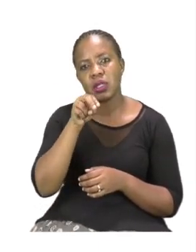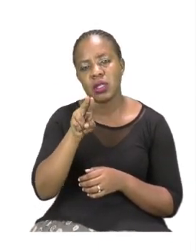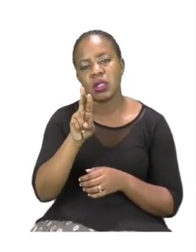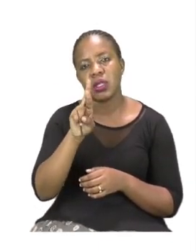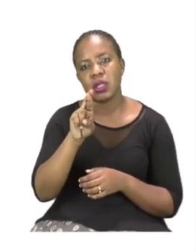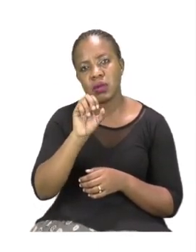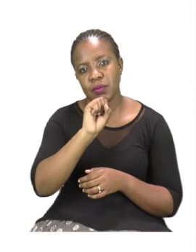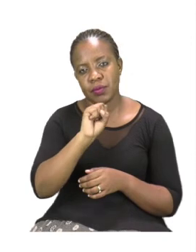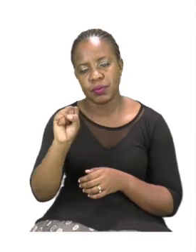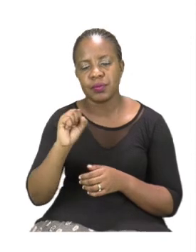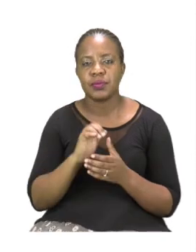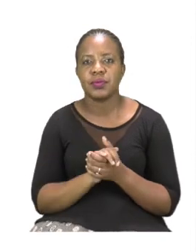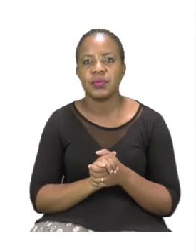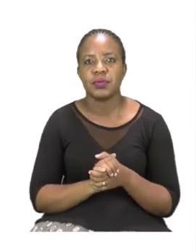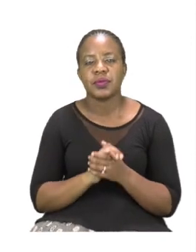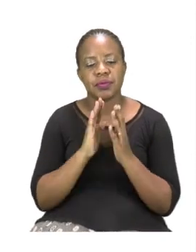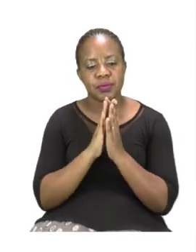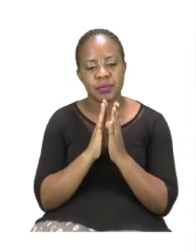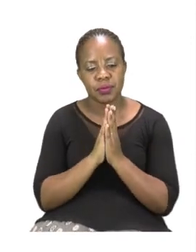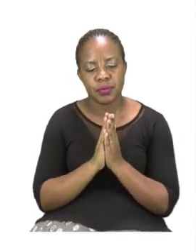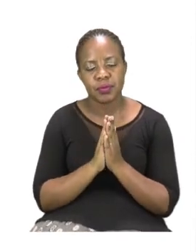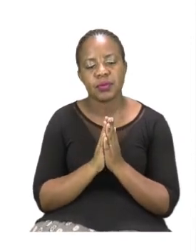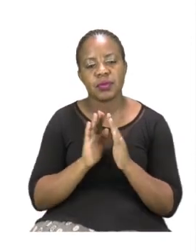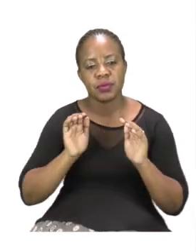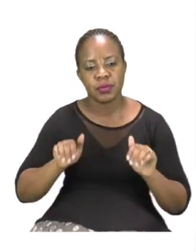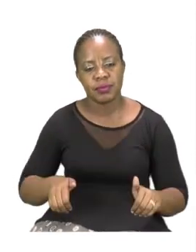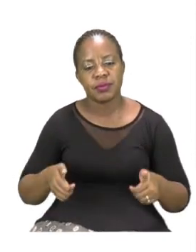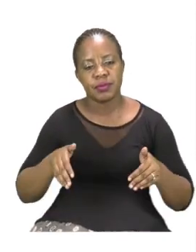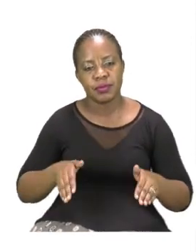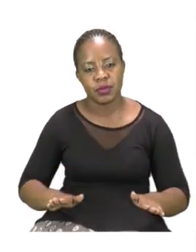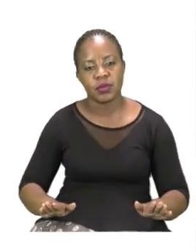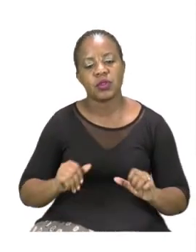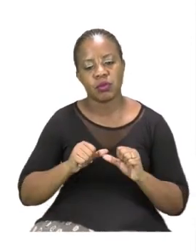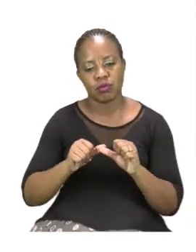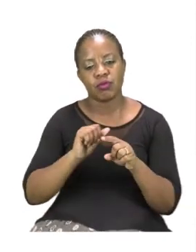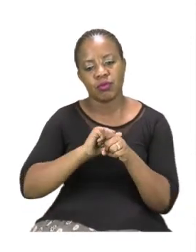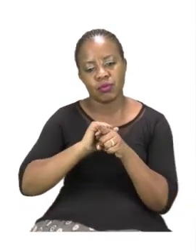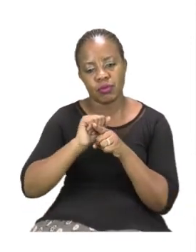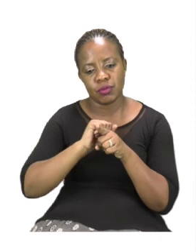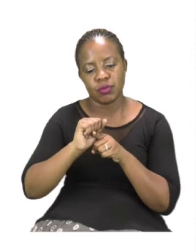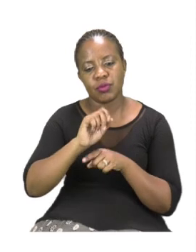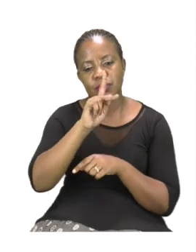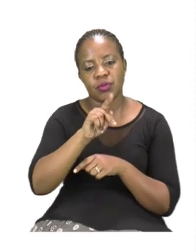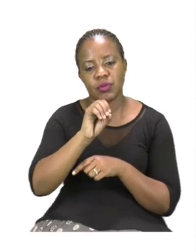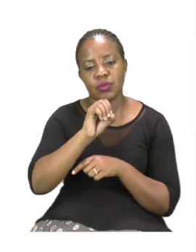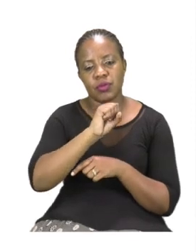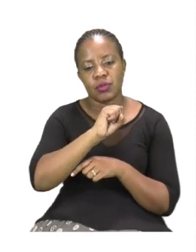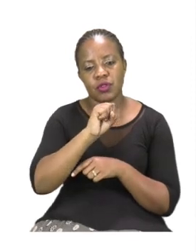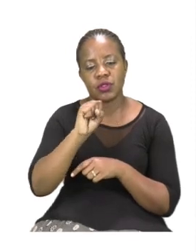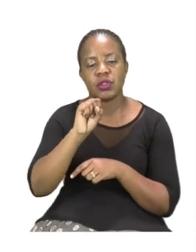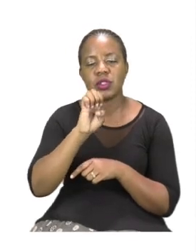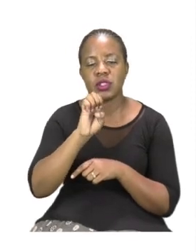Now, boys and girls, I want you to continue practicing possessive pronouns. You can easily practice them